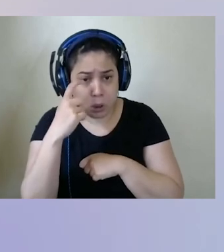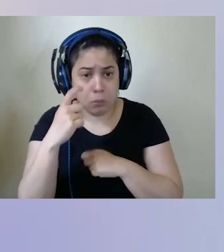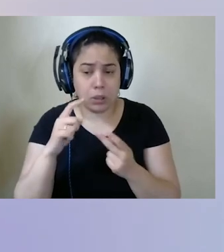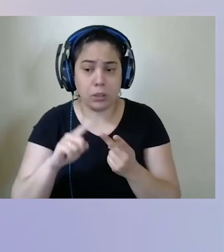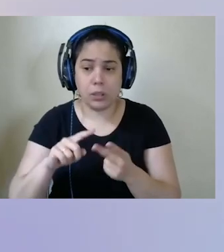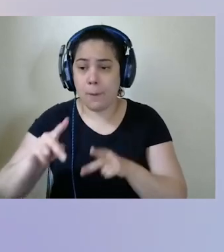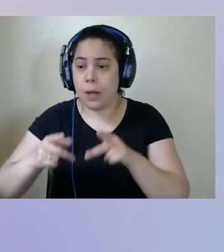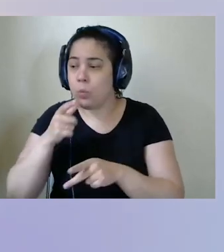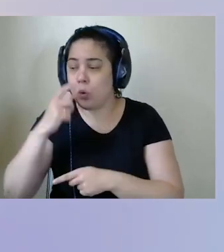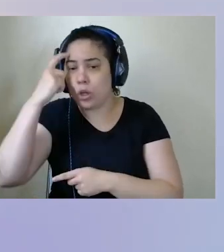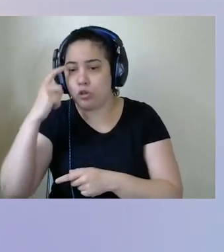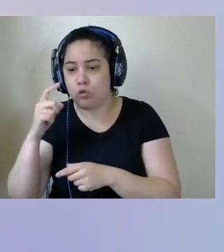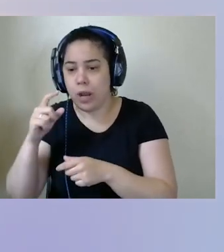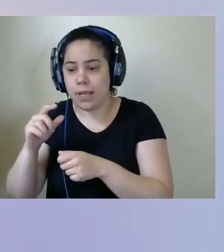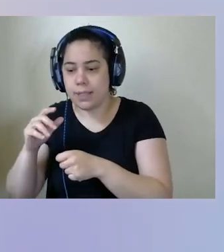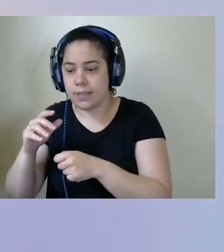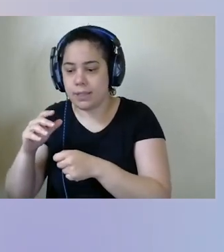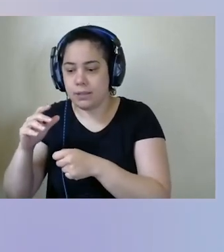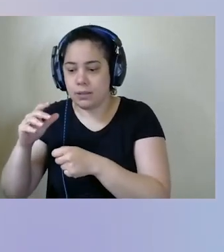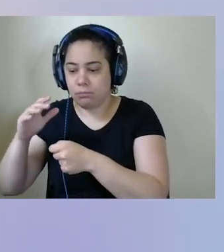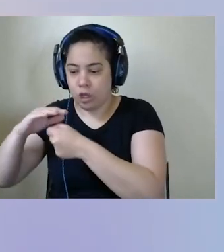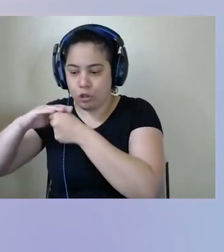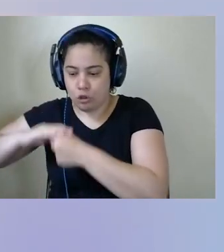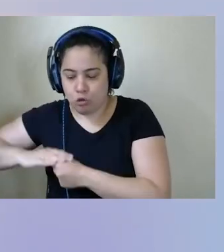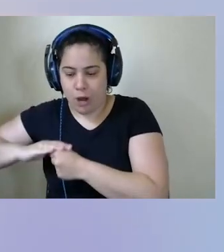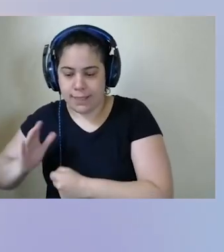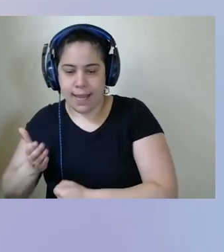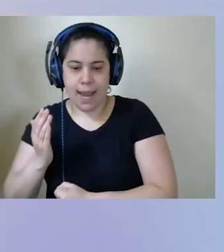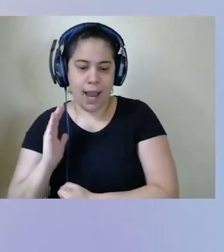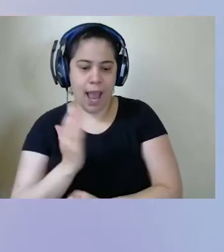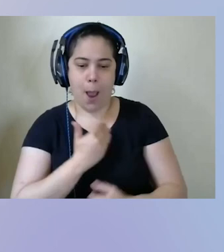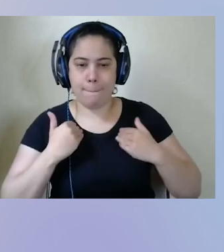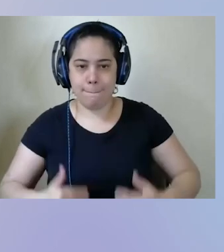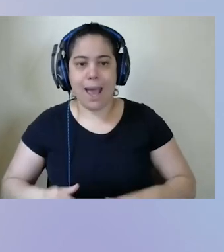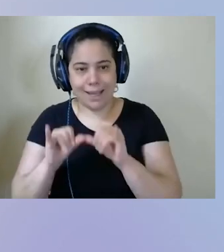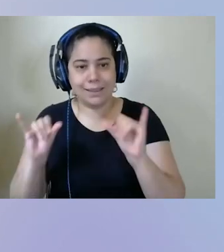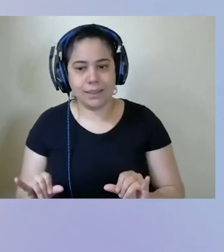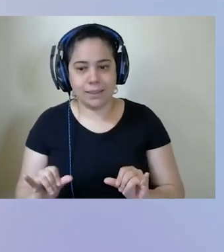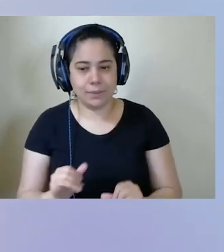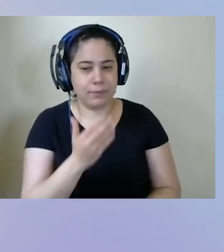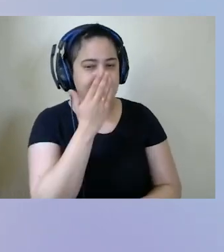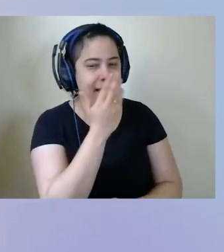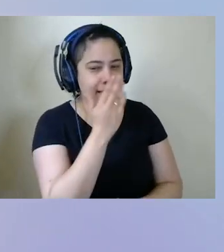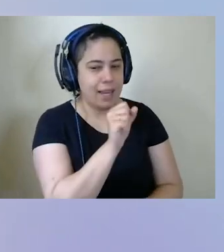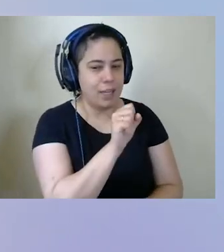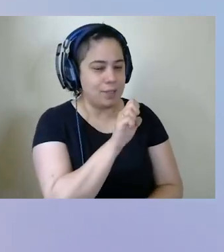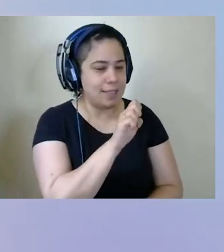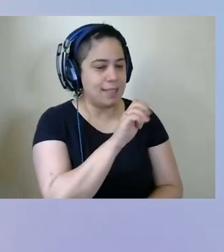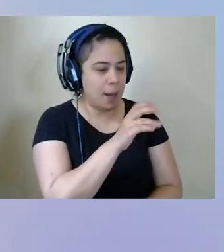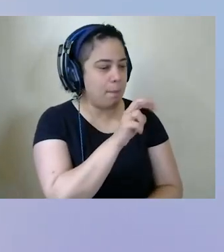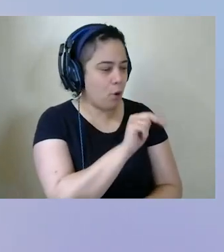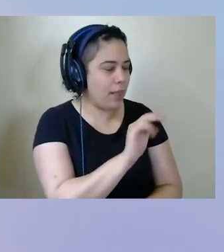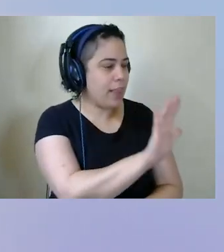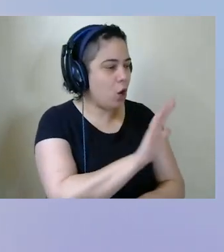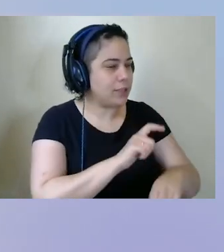our systems. That's great. Thank you so much, Sebern. Thanks for taking the time today. Oh, it's